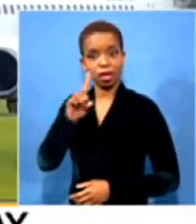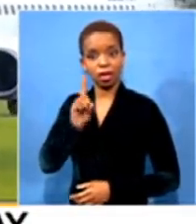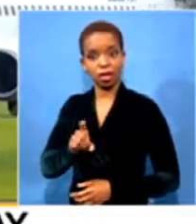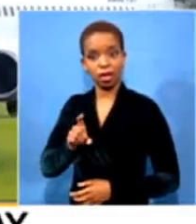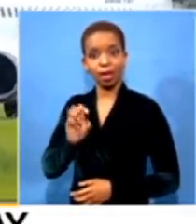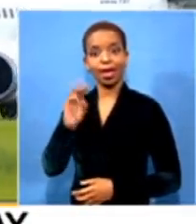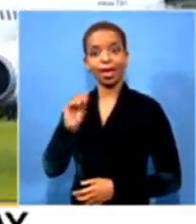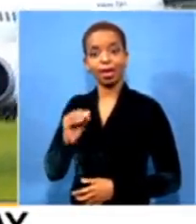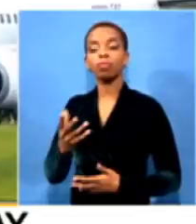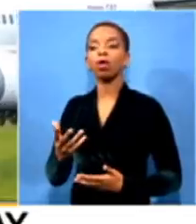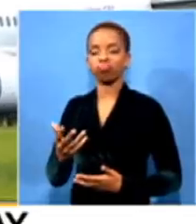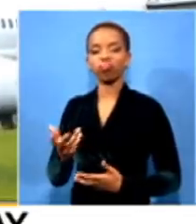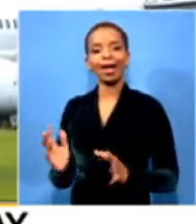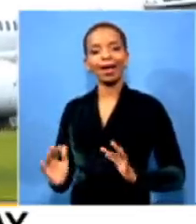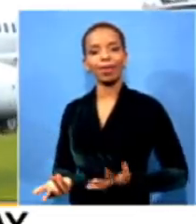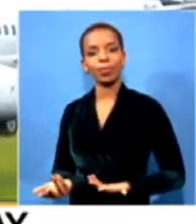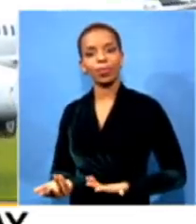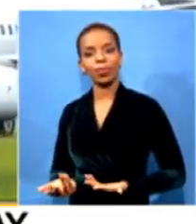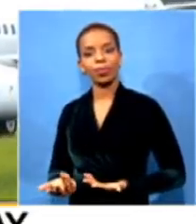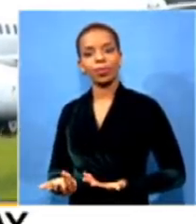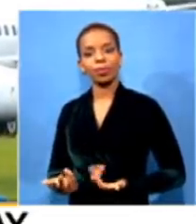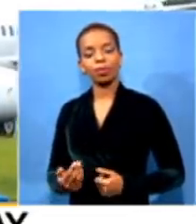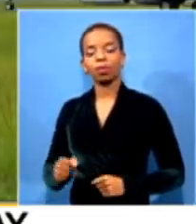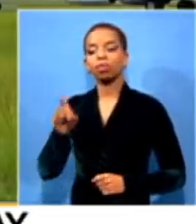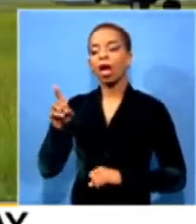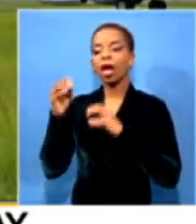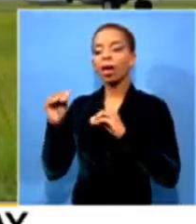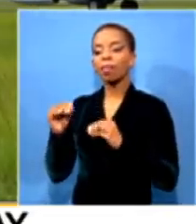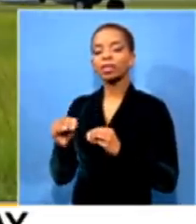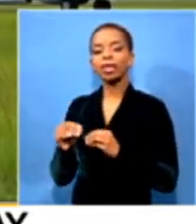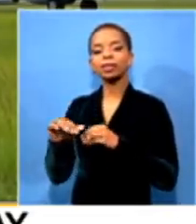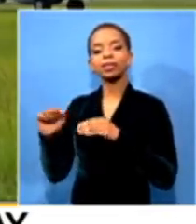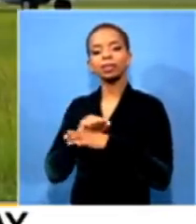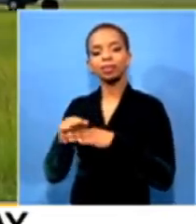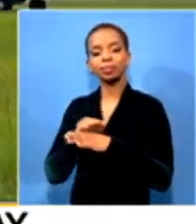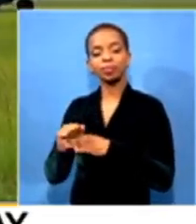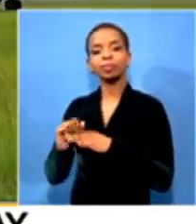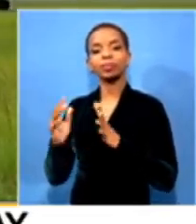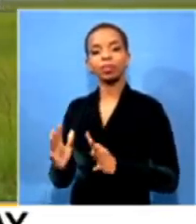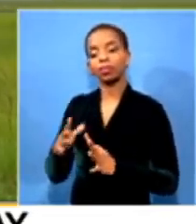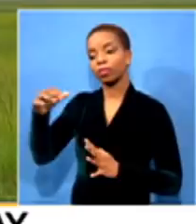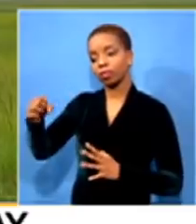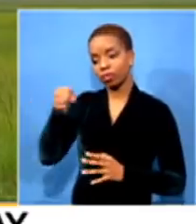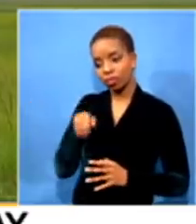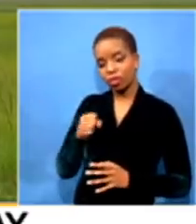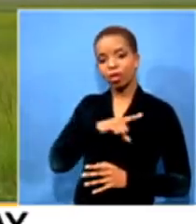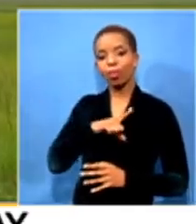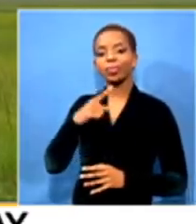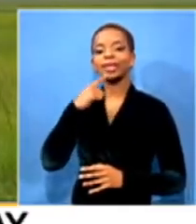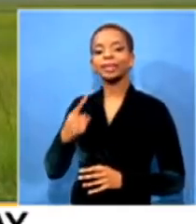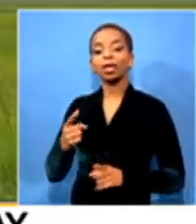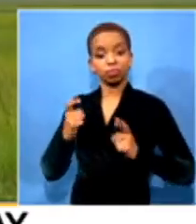also, the business rescue practitioners were appointed because the matter, we were told, was urgent, Khaya. So what are the